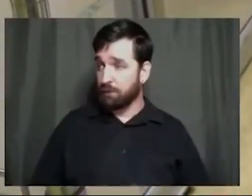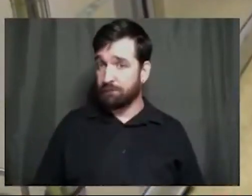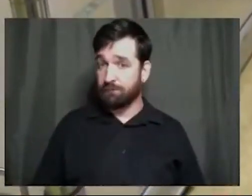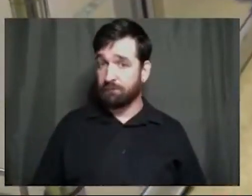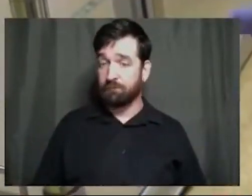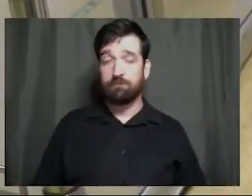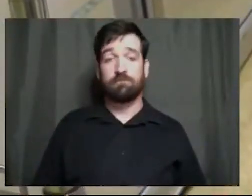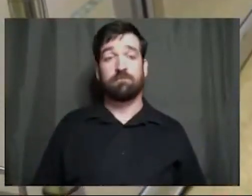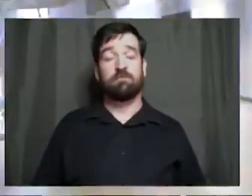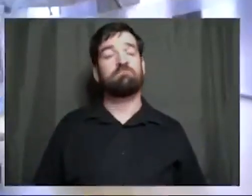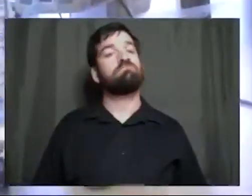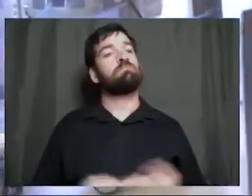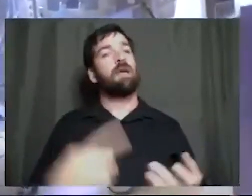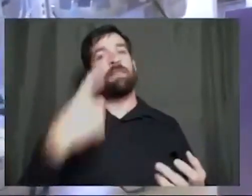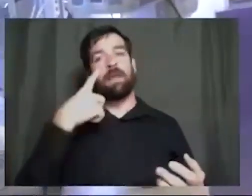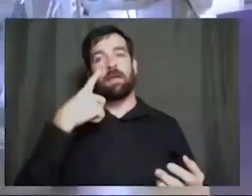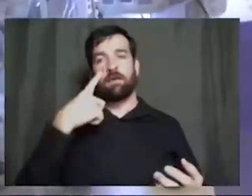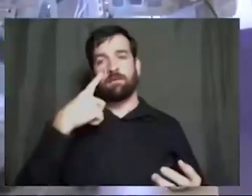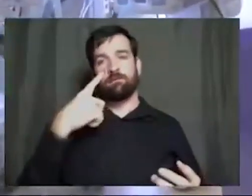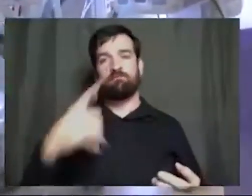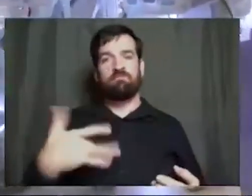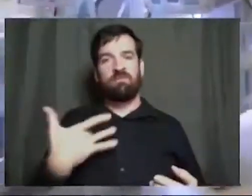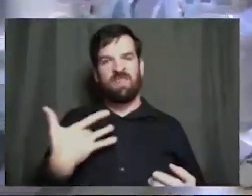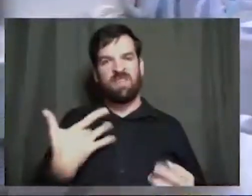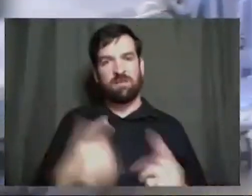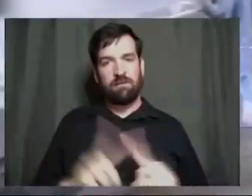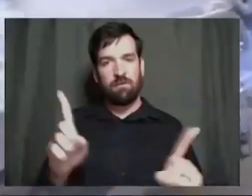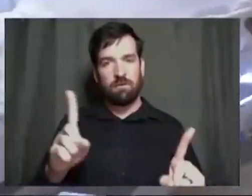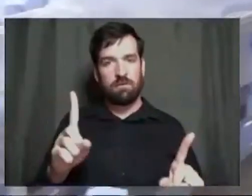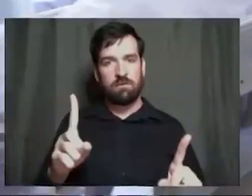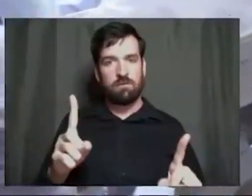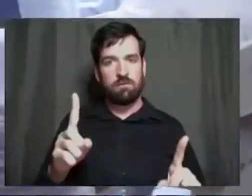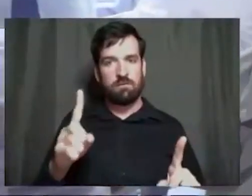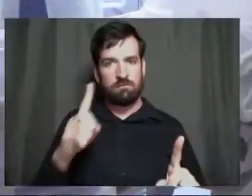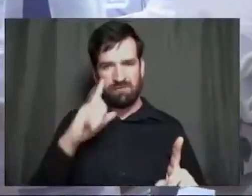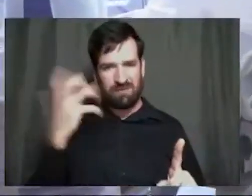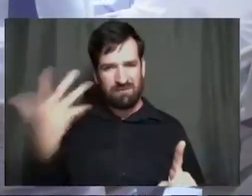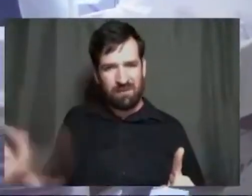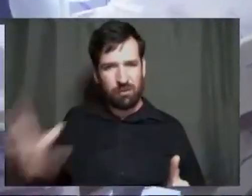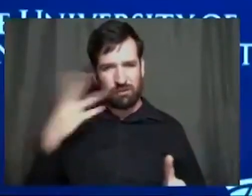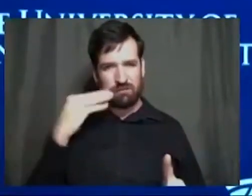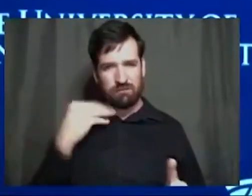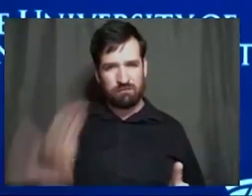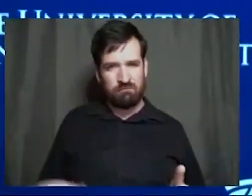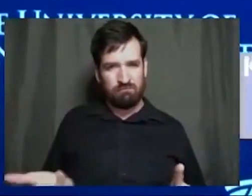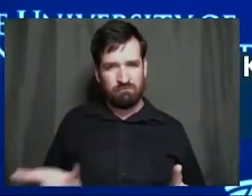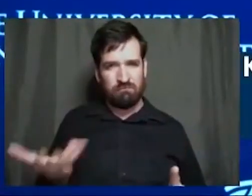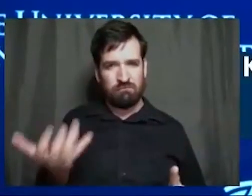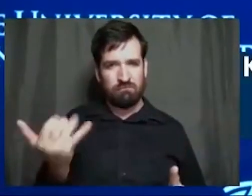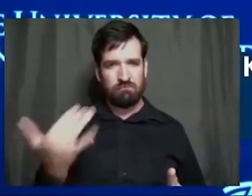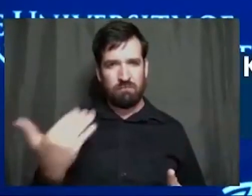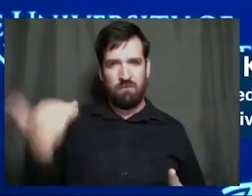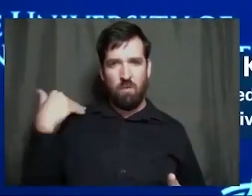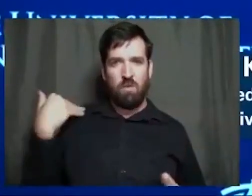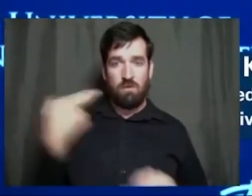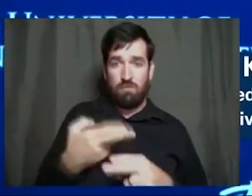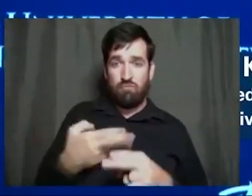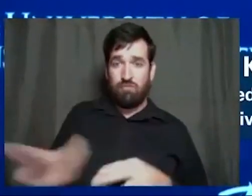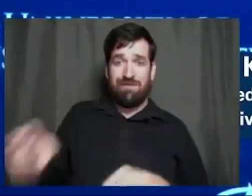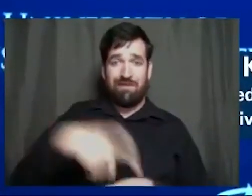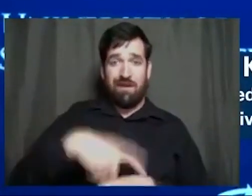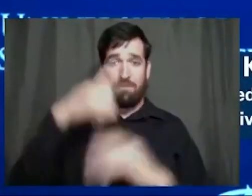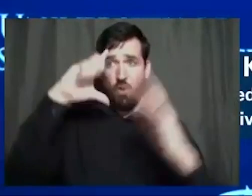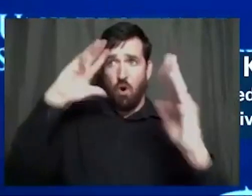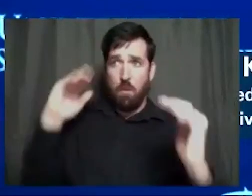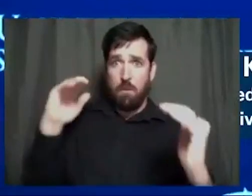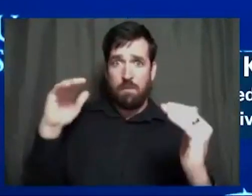I think it feels different because we've been to this place before, and that brief time of hope just seems like it's been